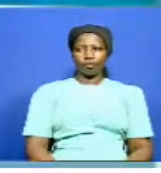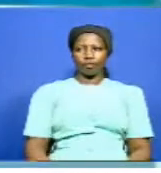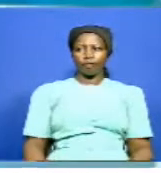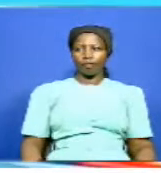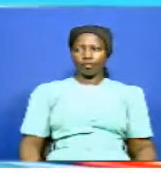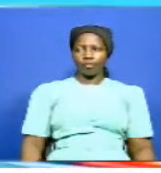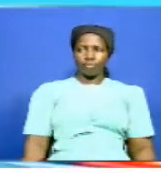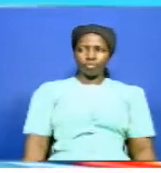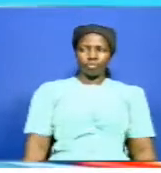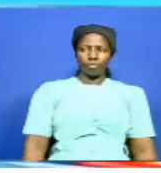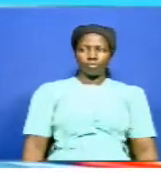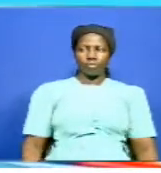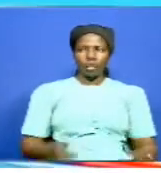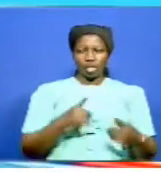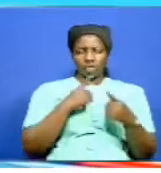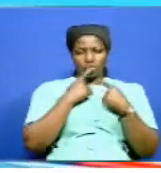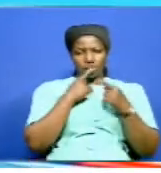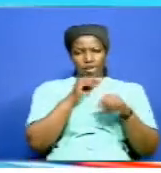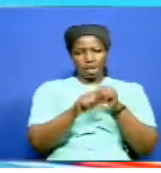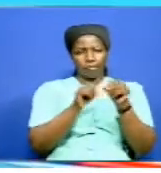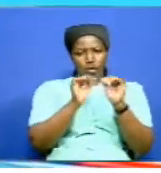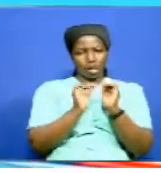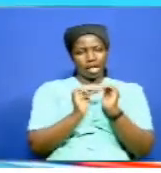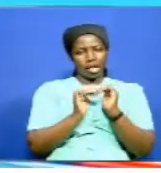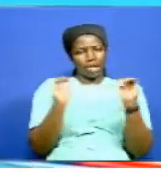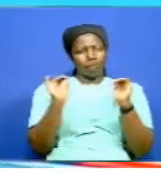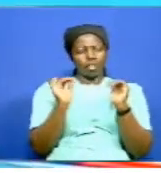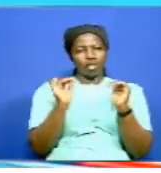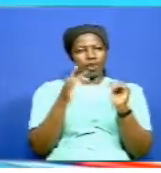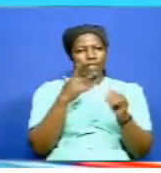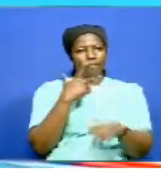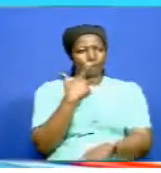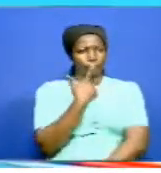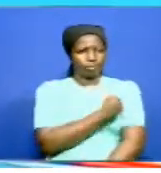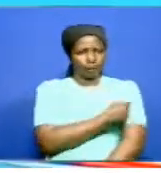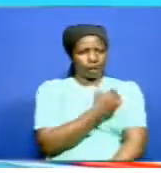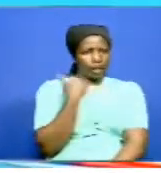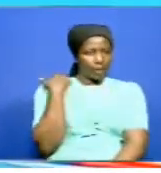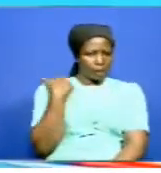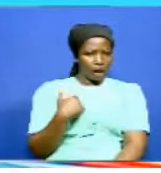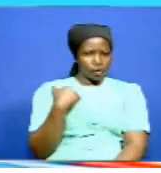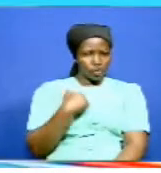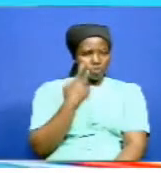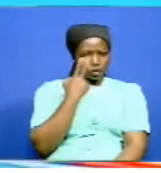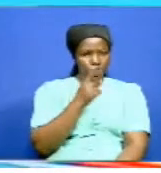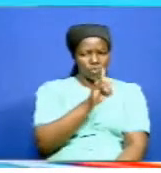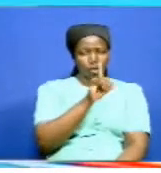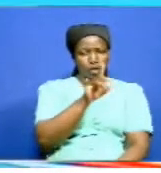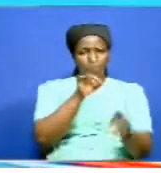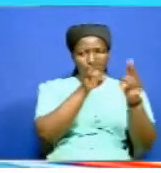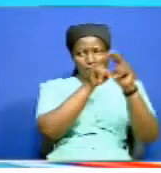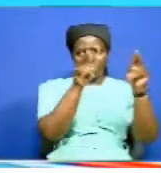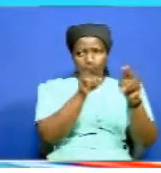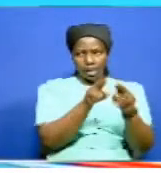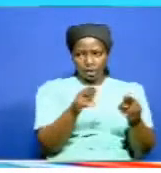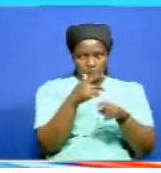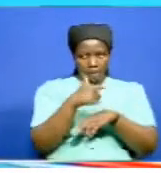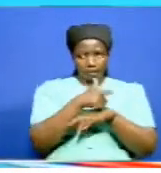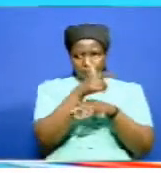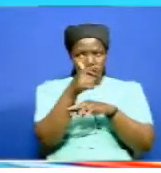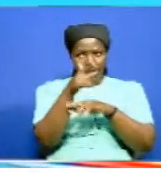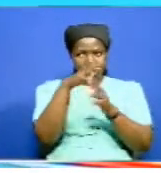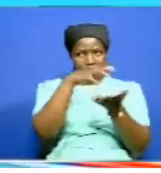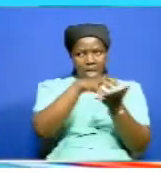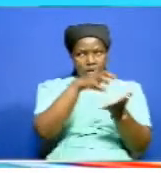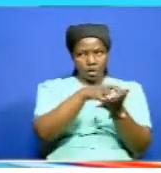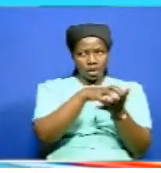talking about equity of vaccines, I was watching one of the international media stations quite early in the morning